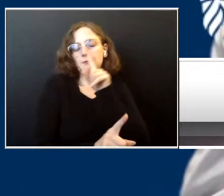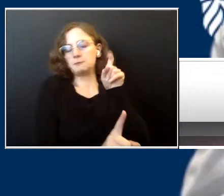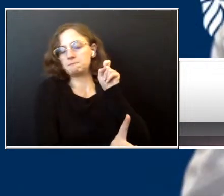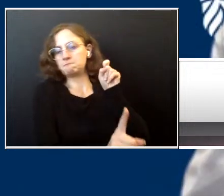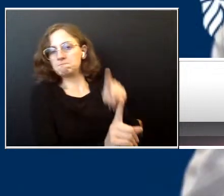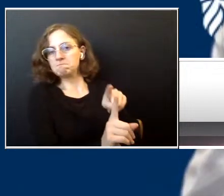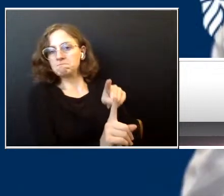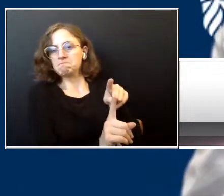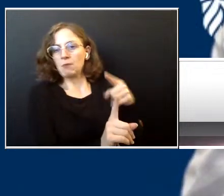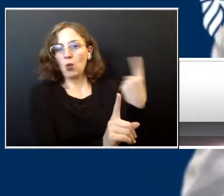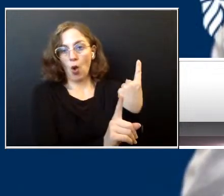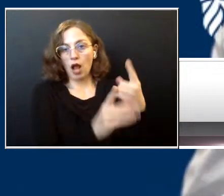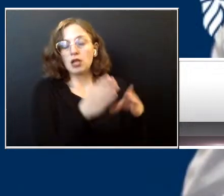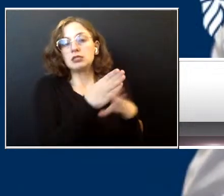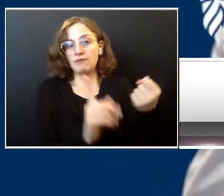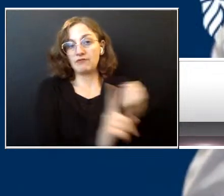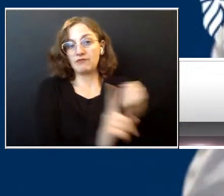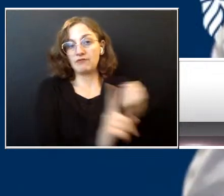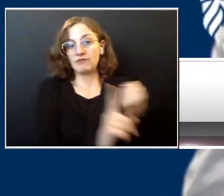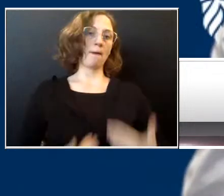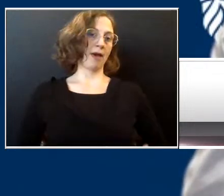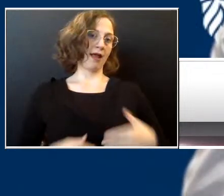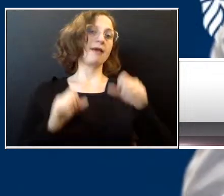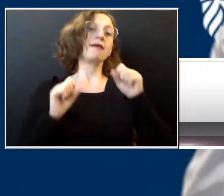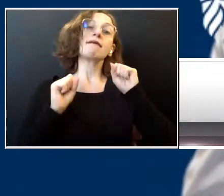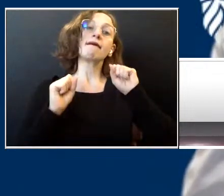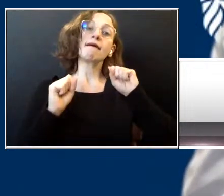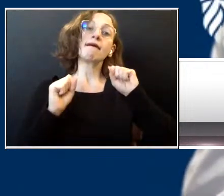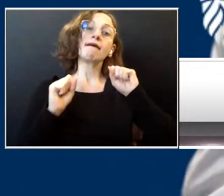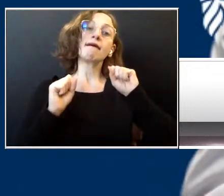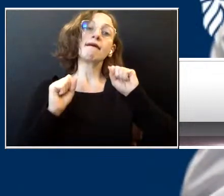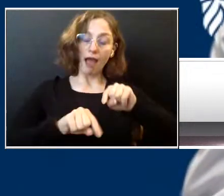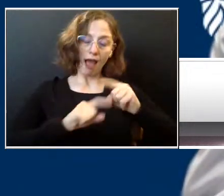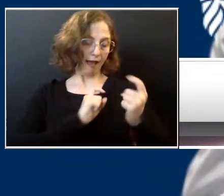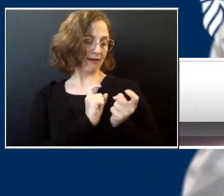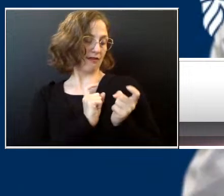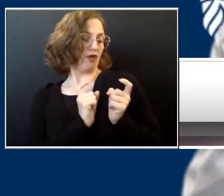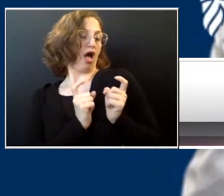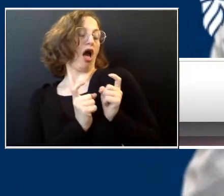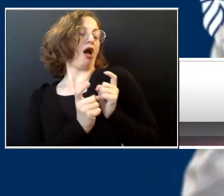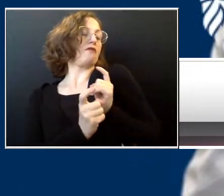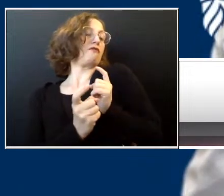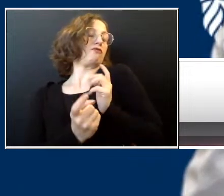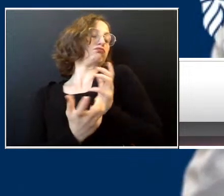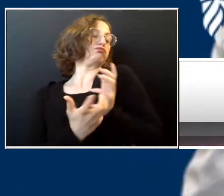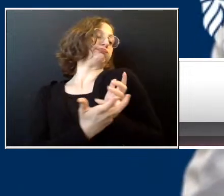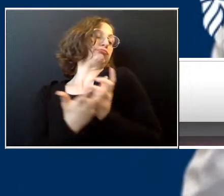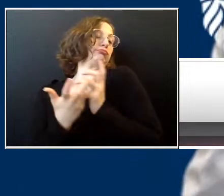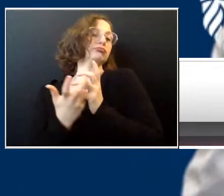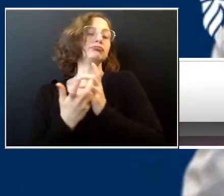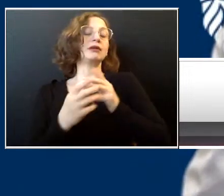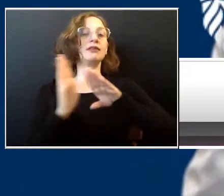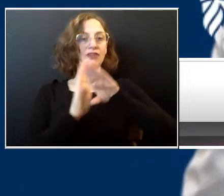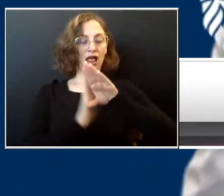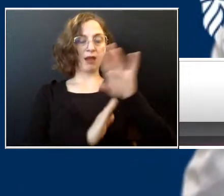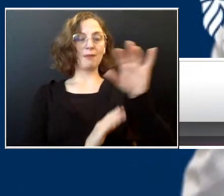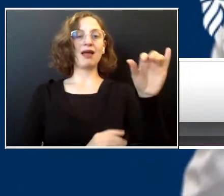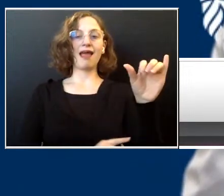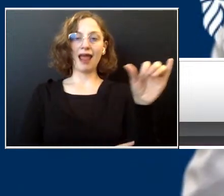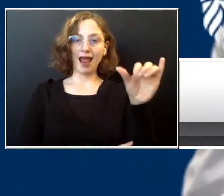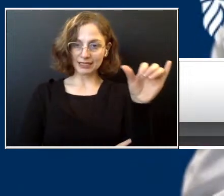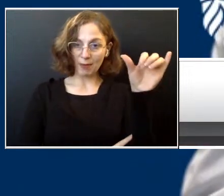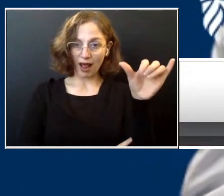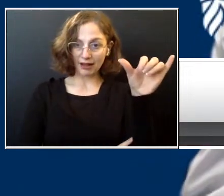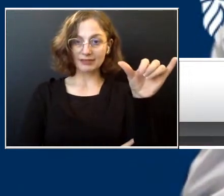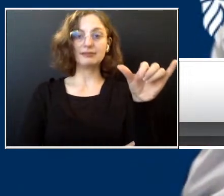Your body is able to react and evolve and develop antibody reactions or antibodies